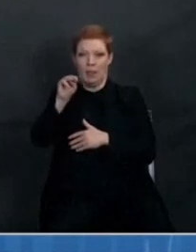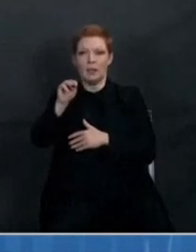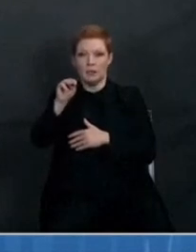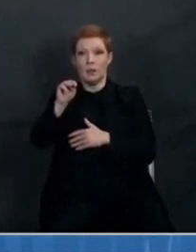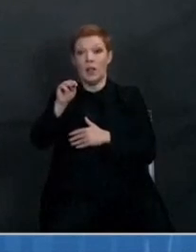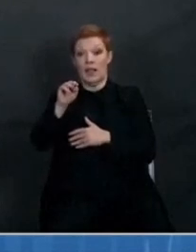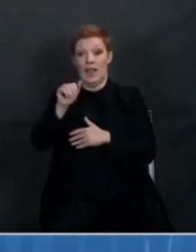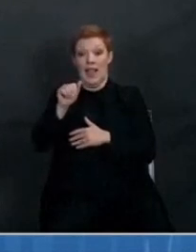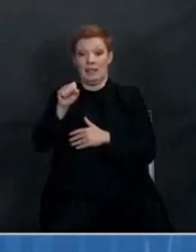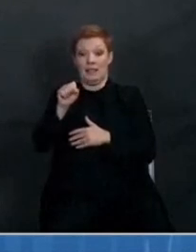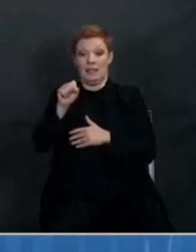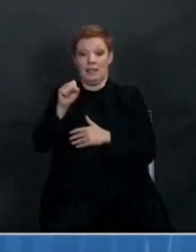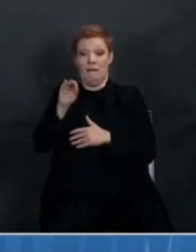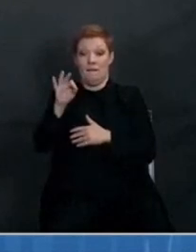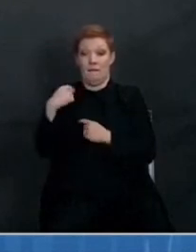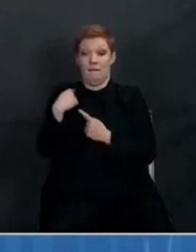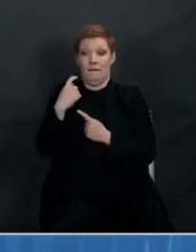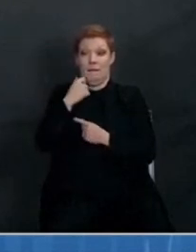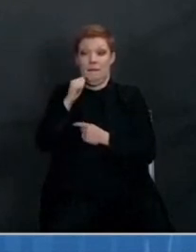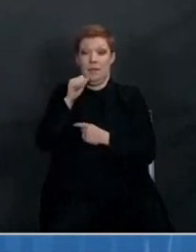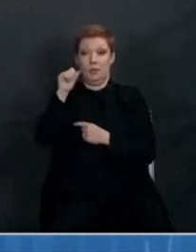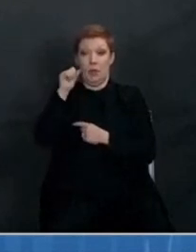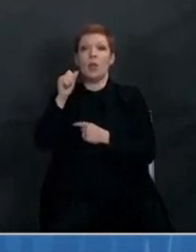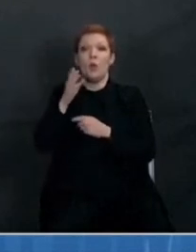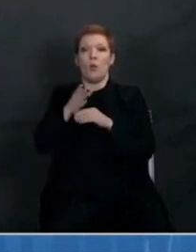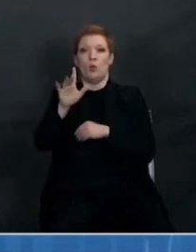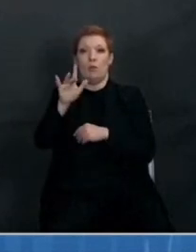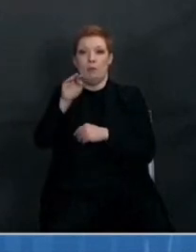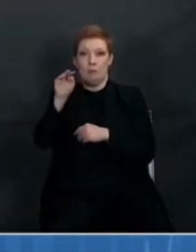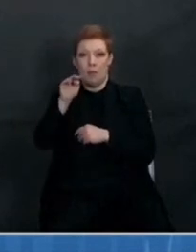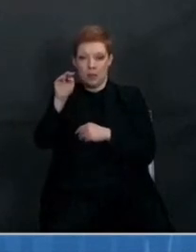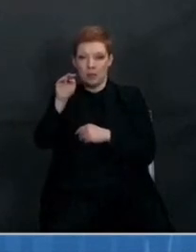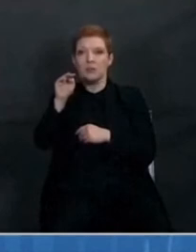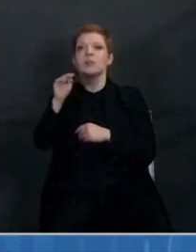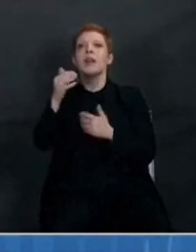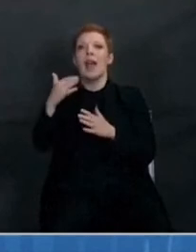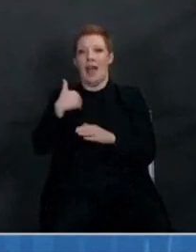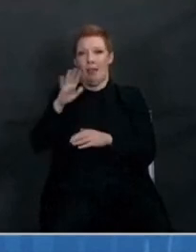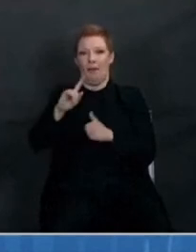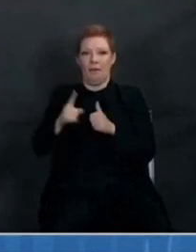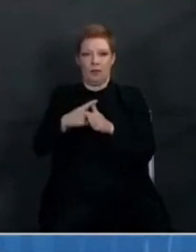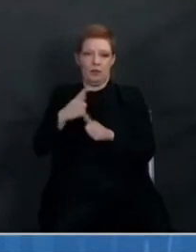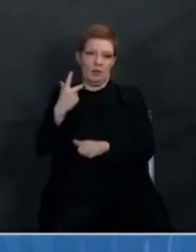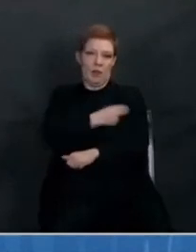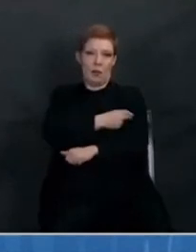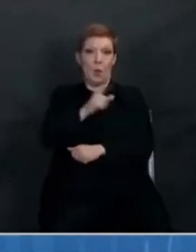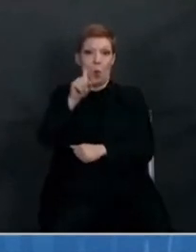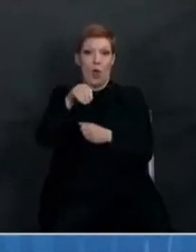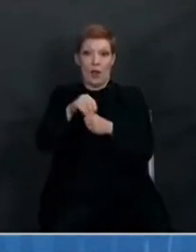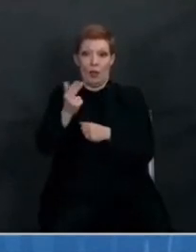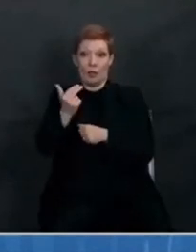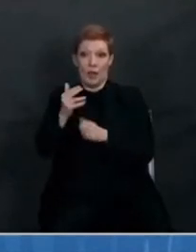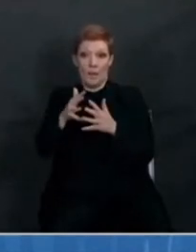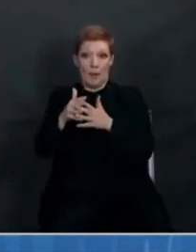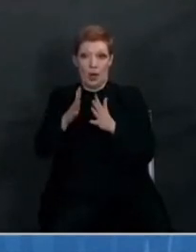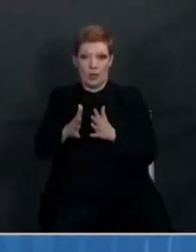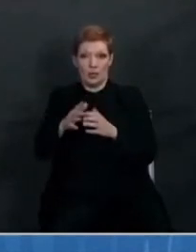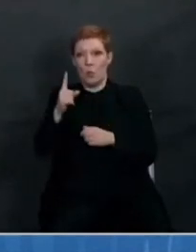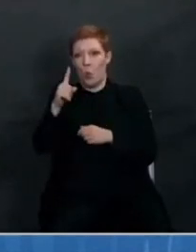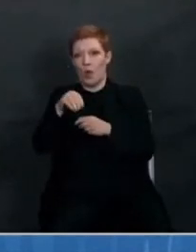million Americans have had at least their first shot. That's 1 in 13 Americans, 1 in 10